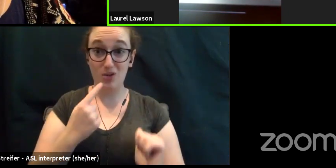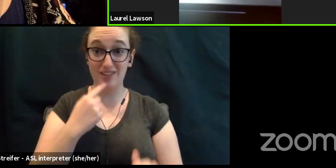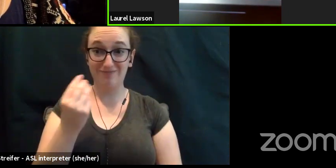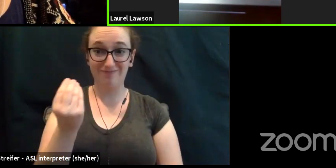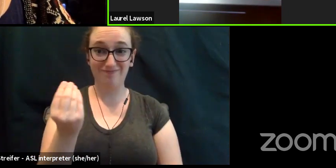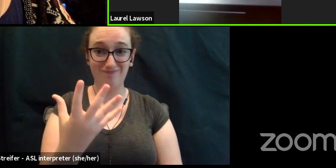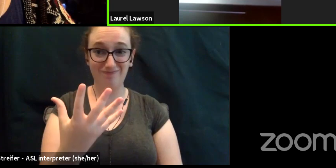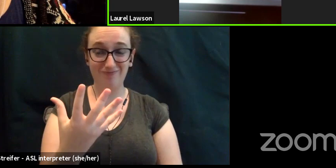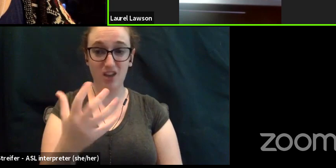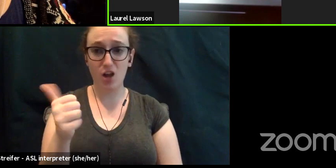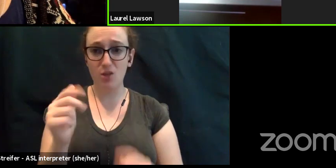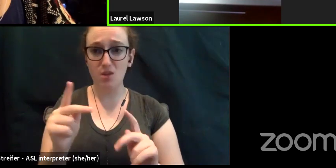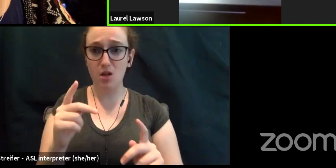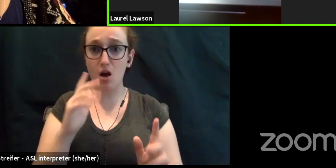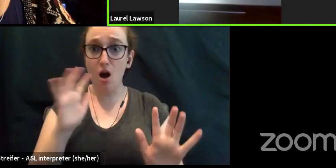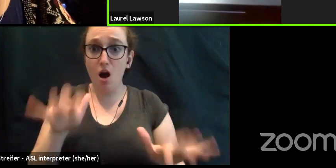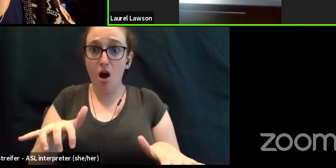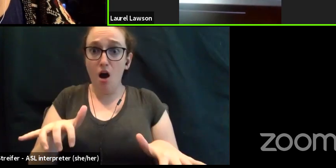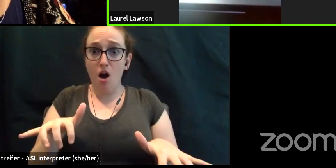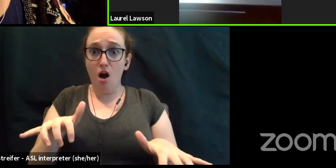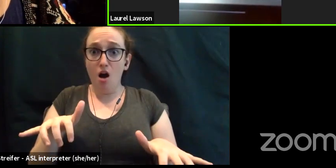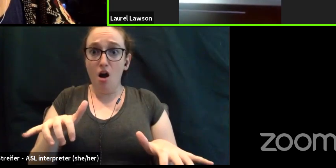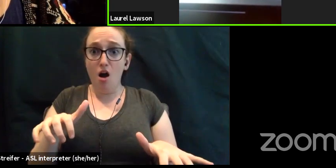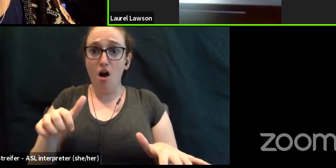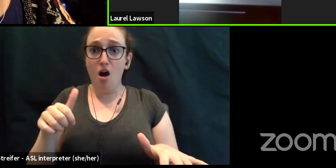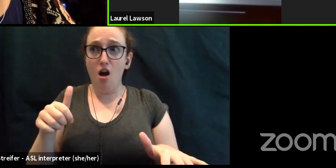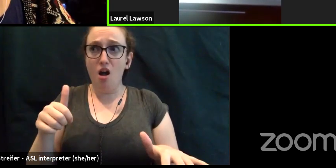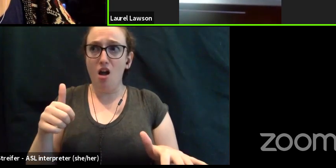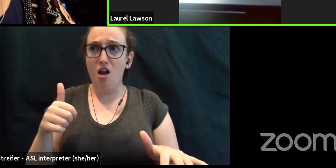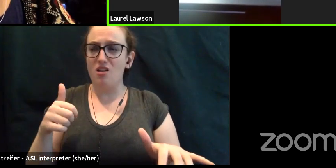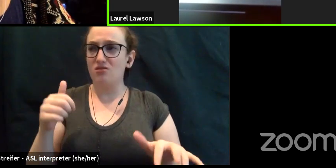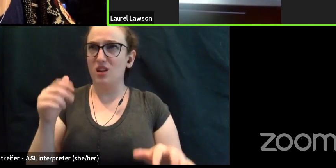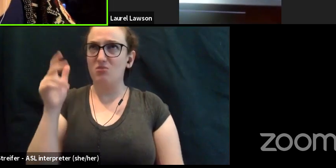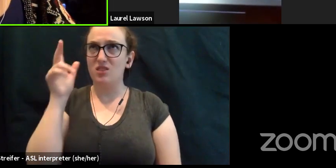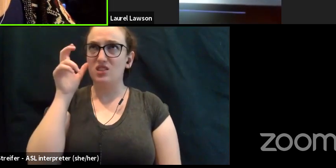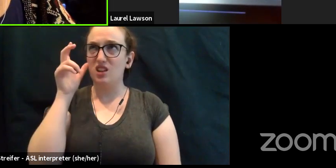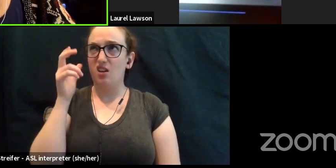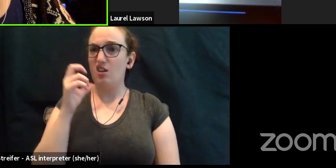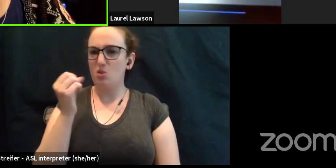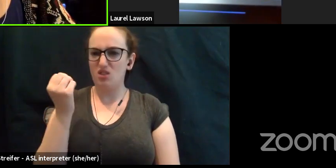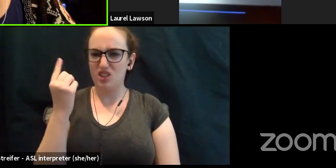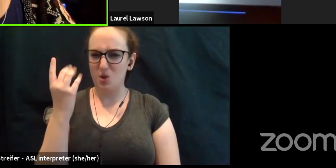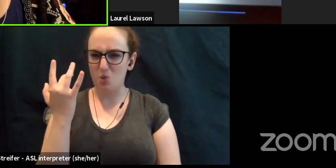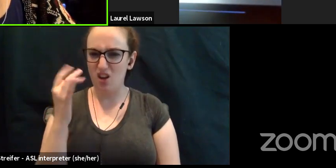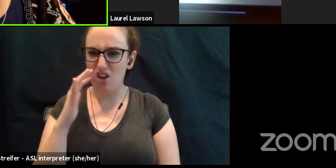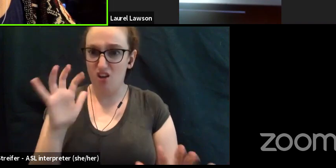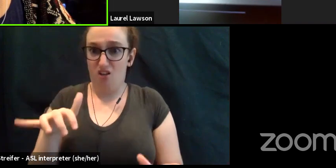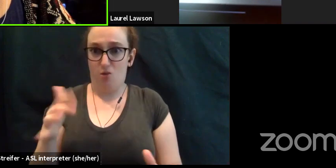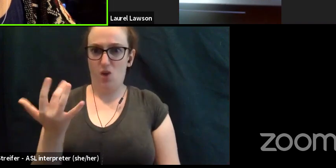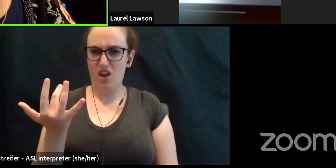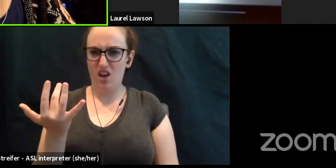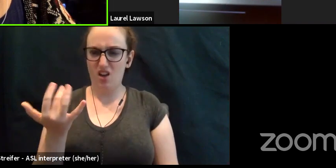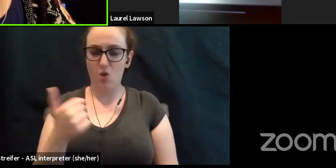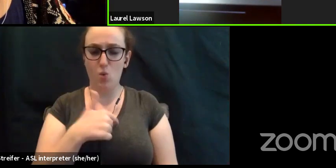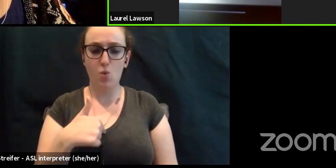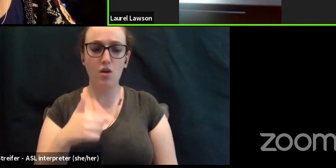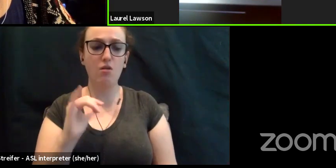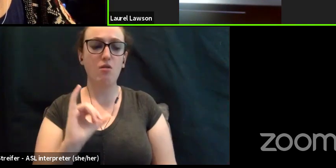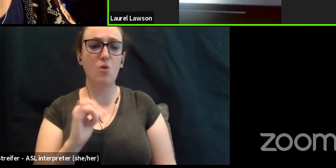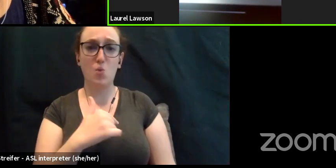everyone else gasped, but from the description, I didn't understand why. We understood that we were failing.